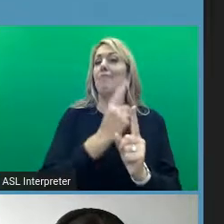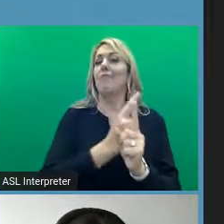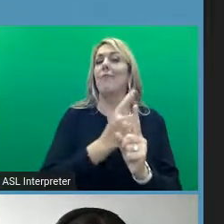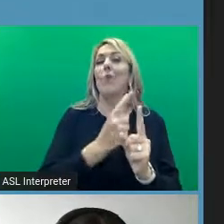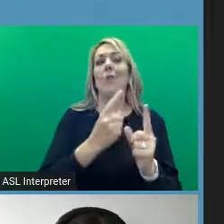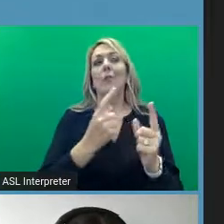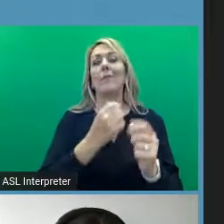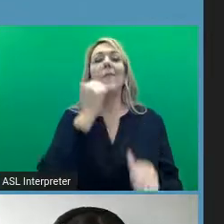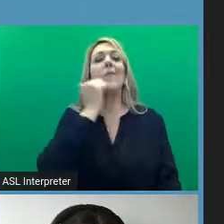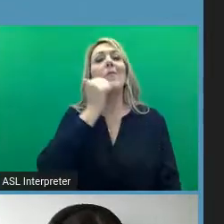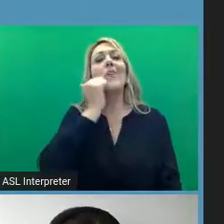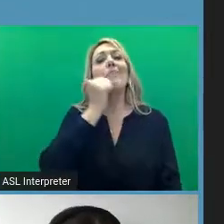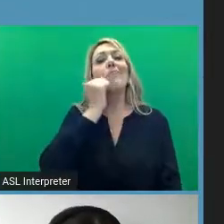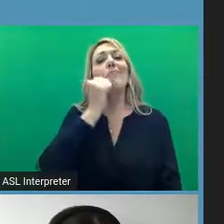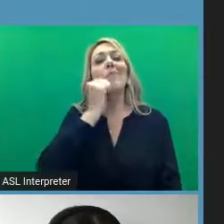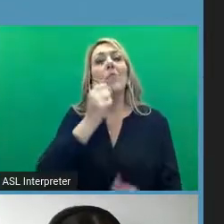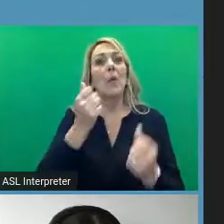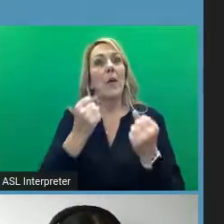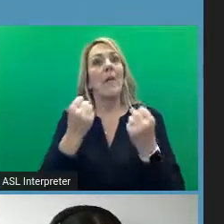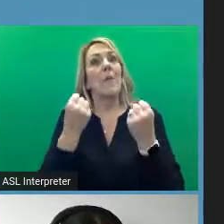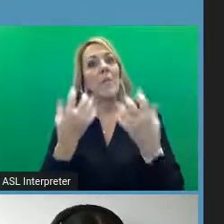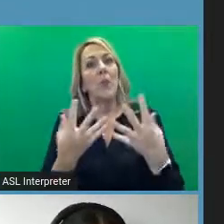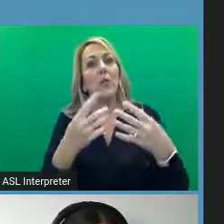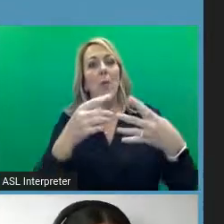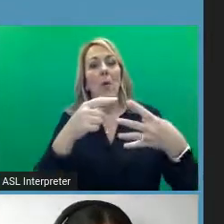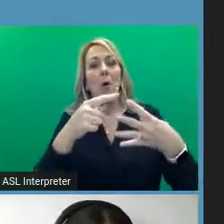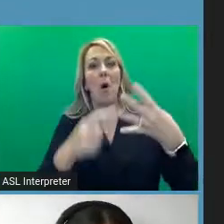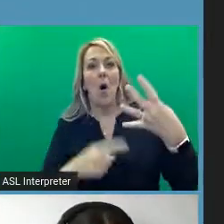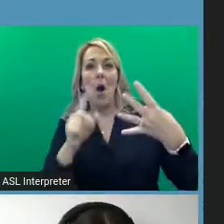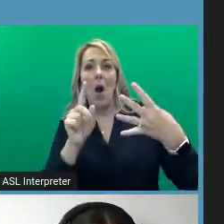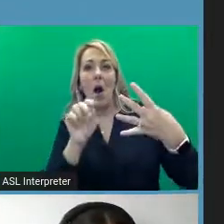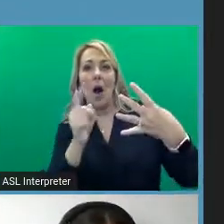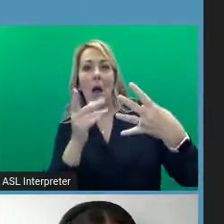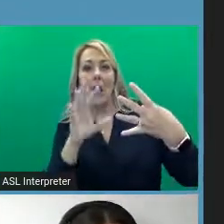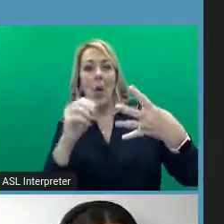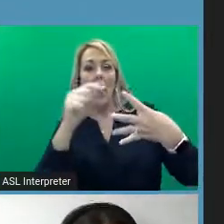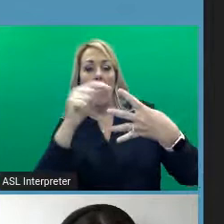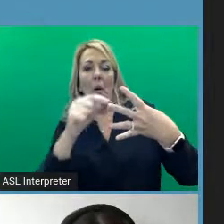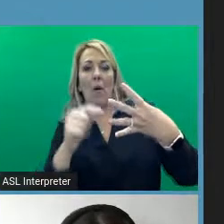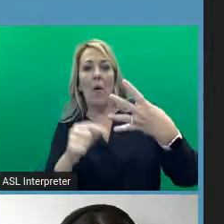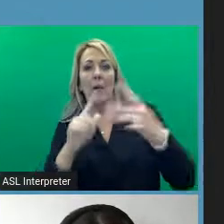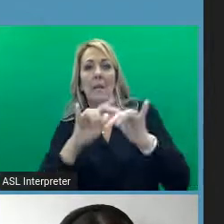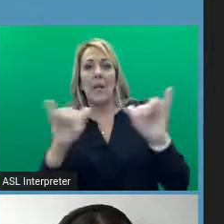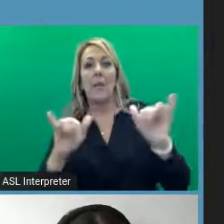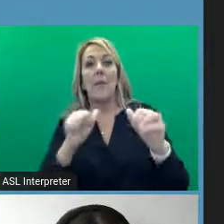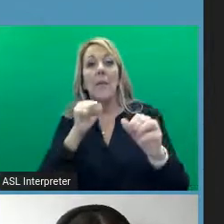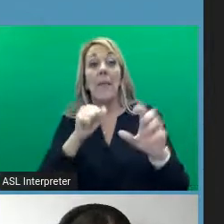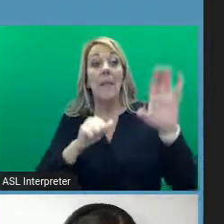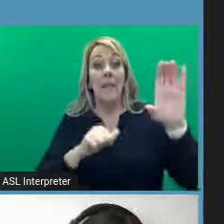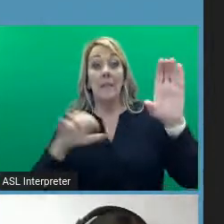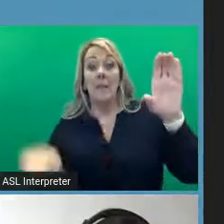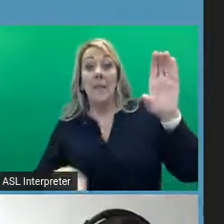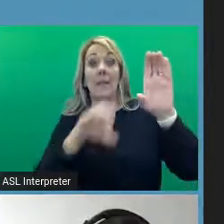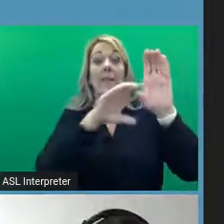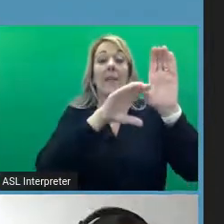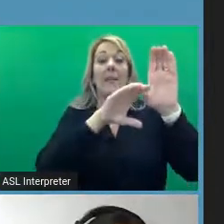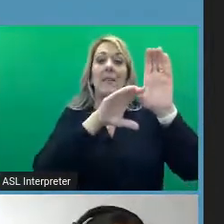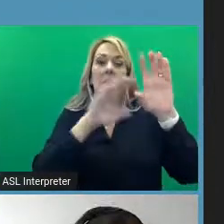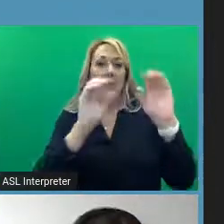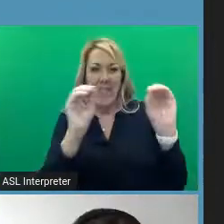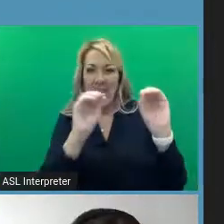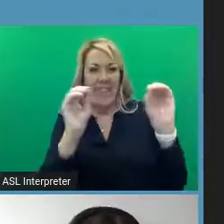environment, so that we can have multiple audio tracks and stop having to upload a video with audio description and a video